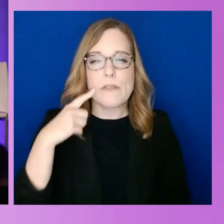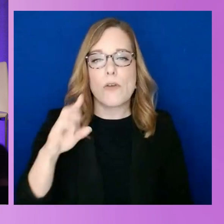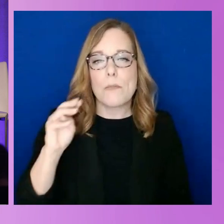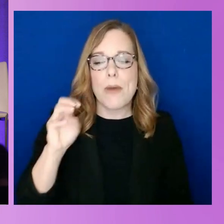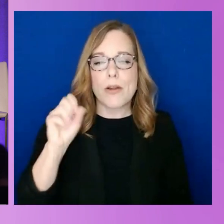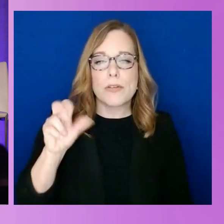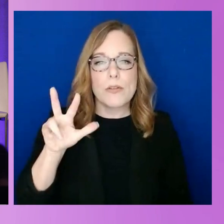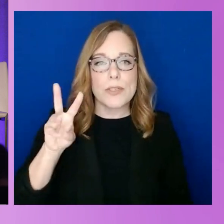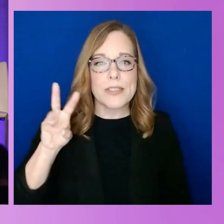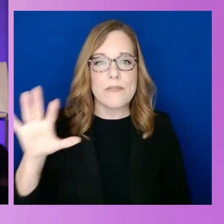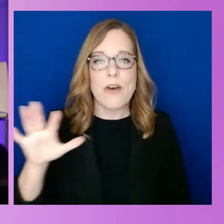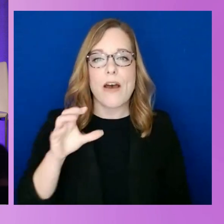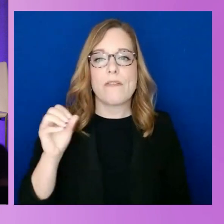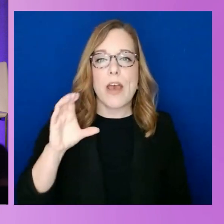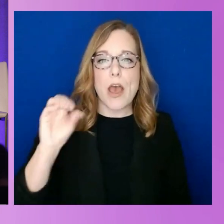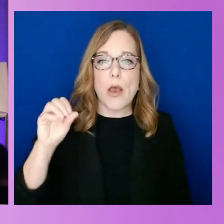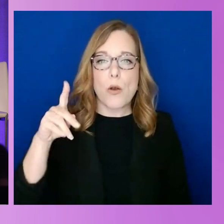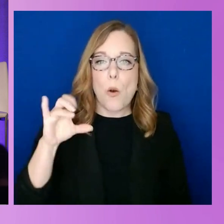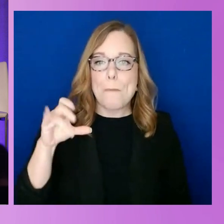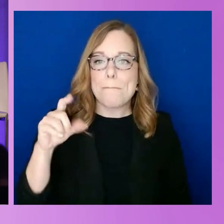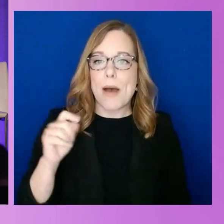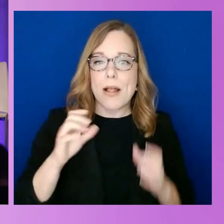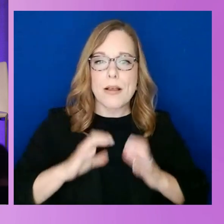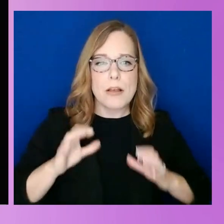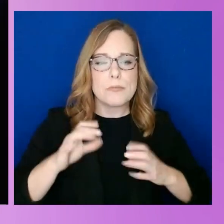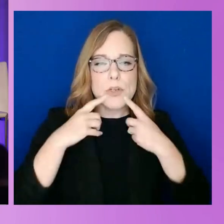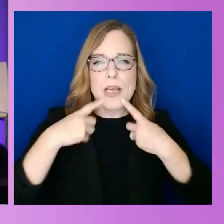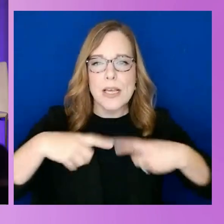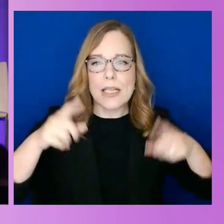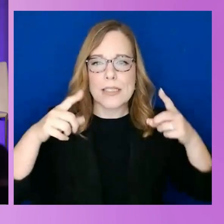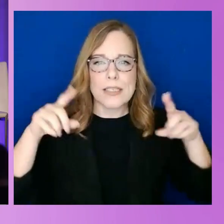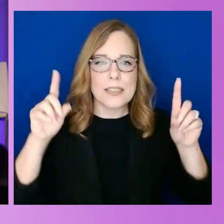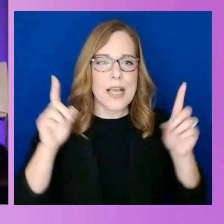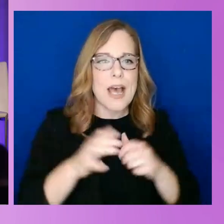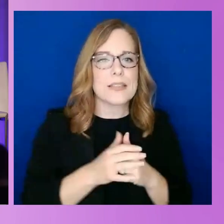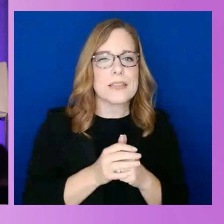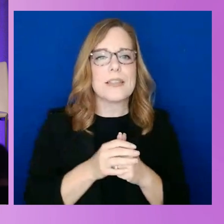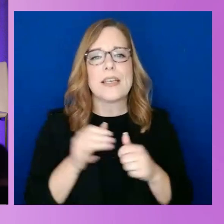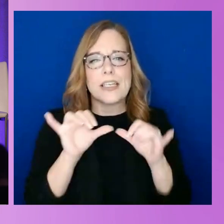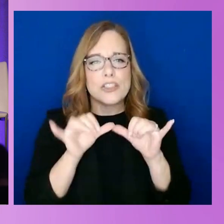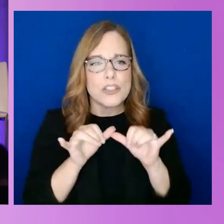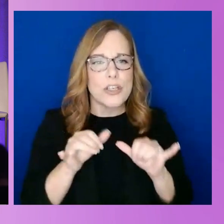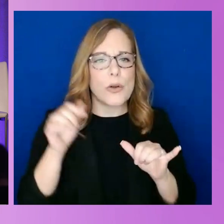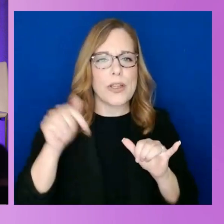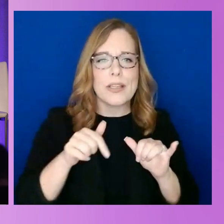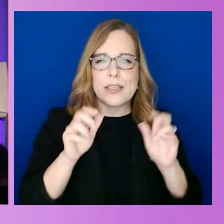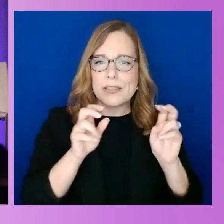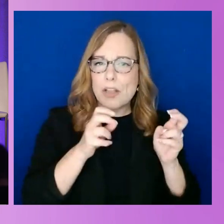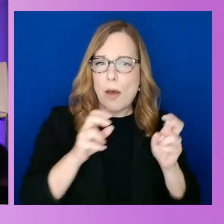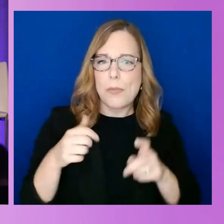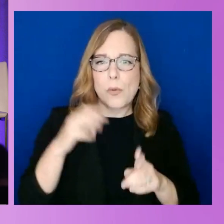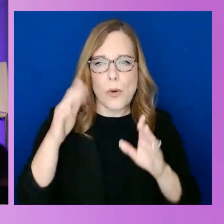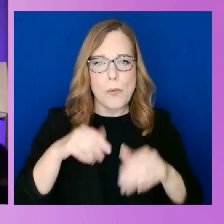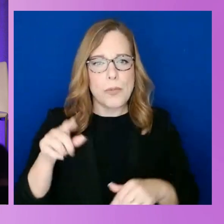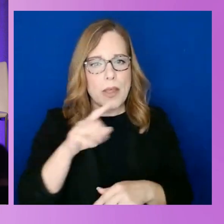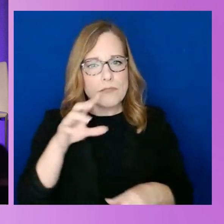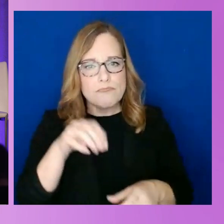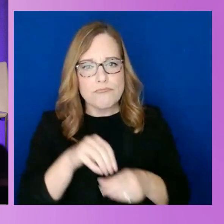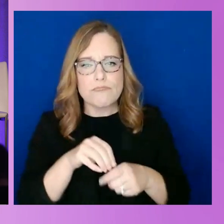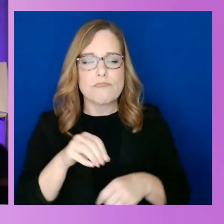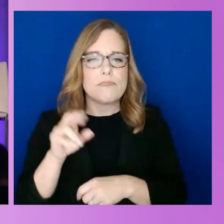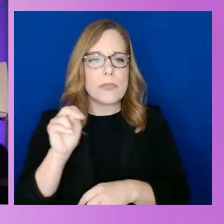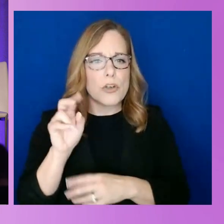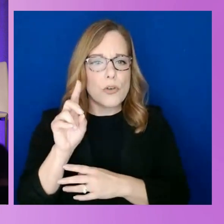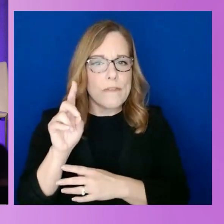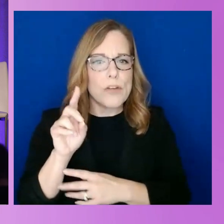employee or a manager and advocate or an IT professional and developer creating AI products or even